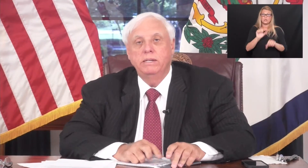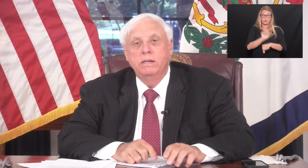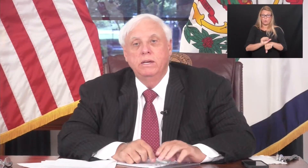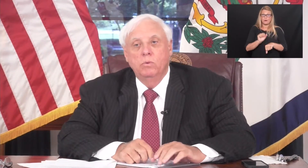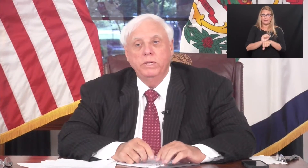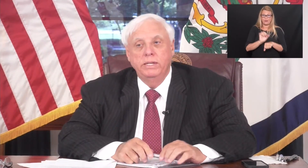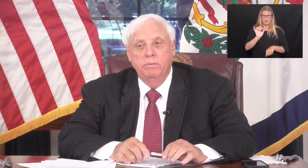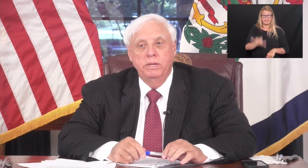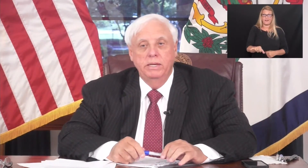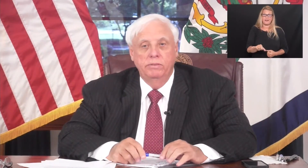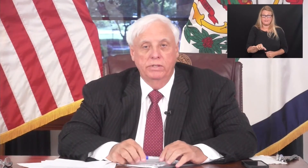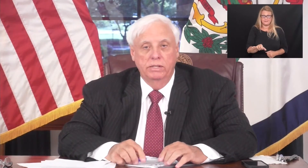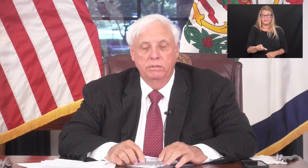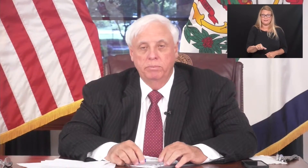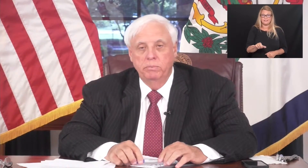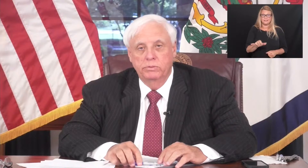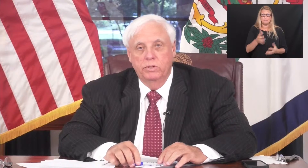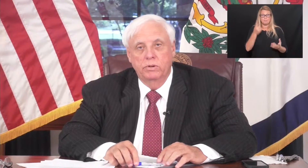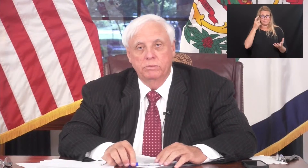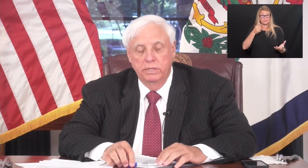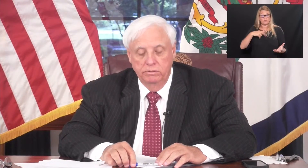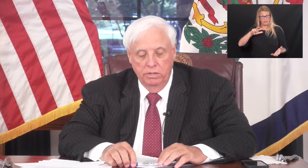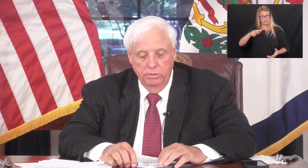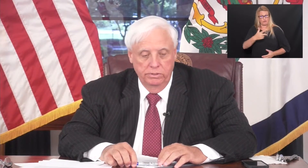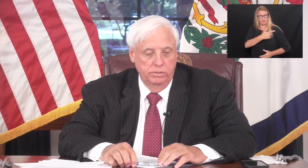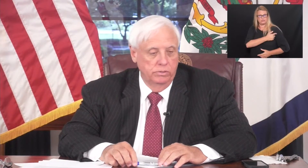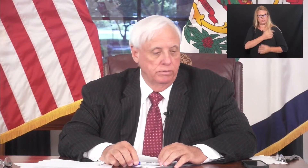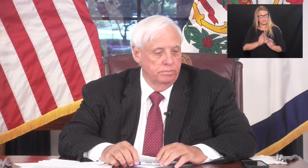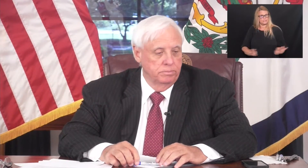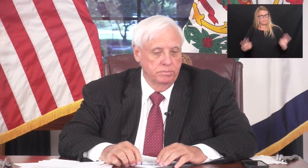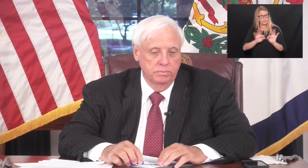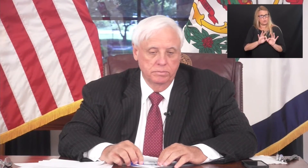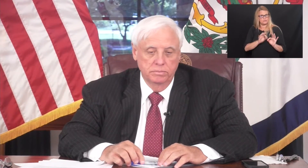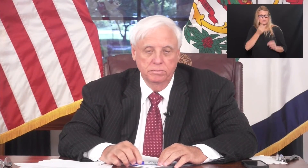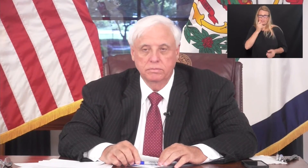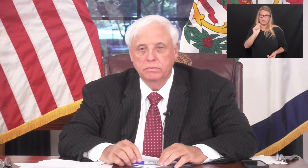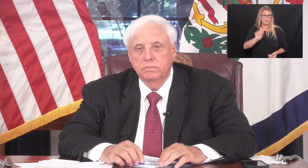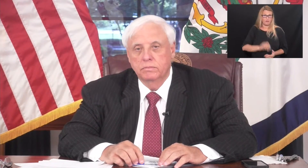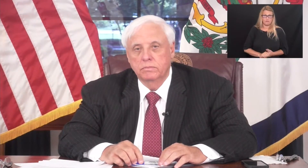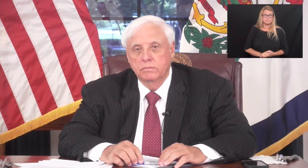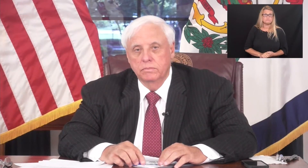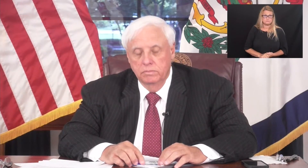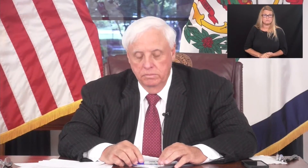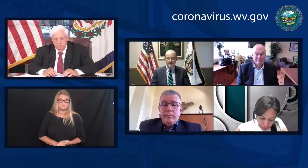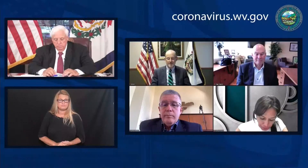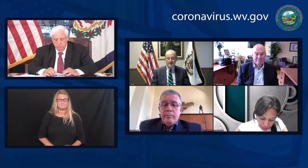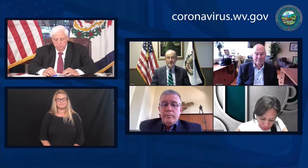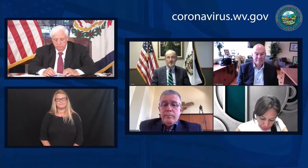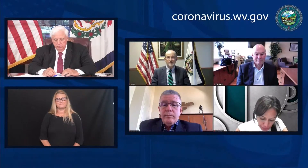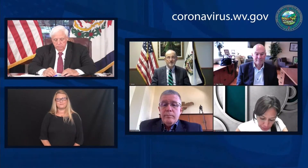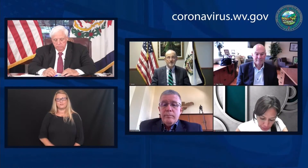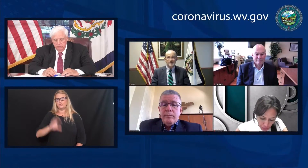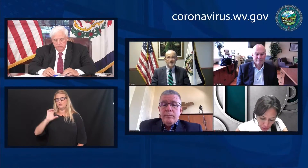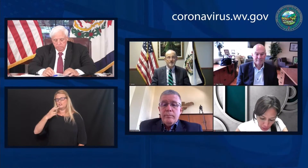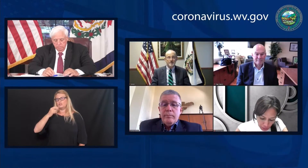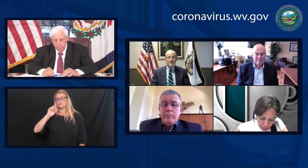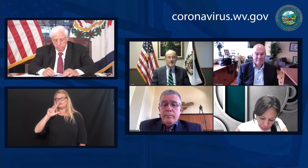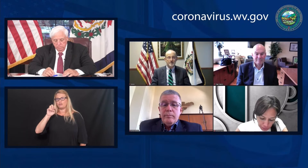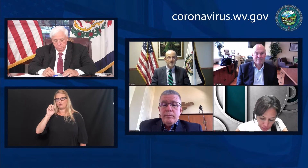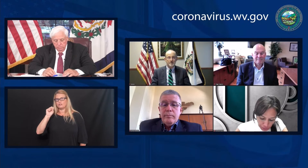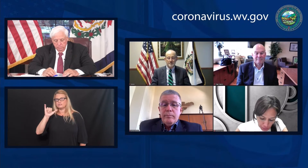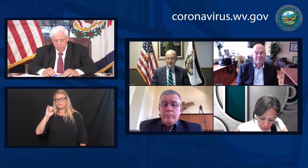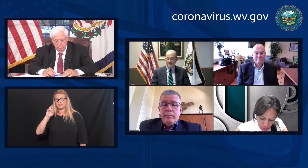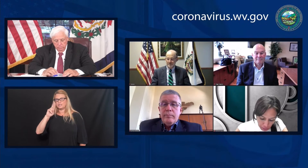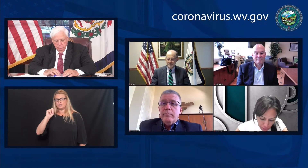We need to be getting shots in people's arms. That's all there is to it. All right, thank you, Kenny. Next to Charles Young with WV